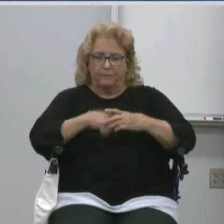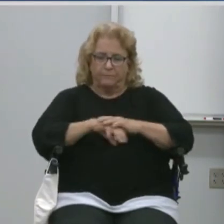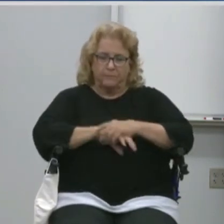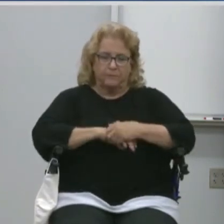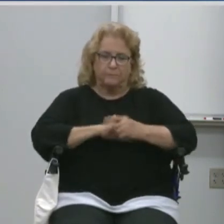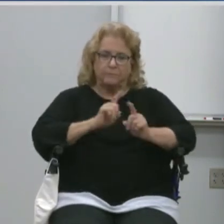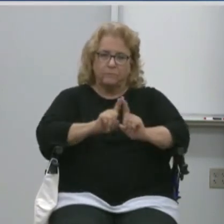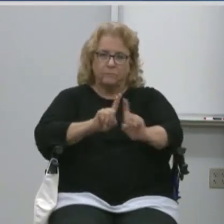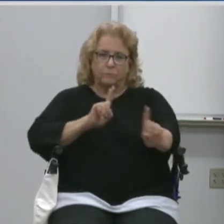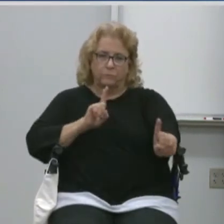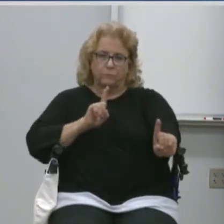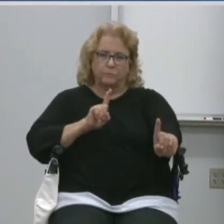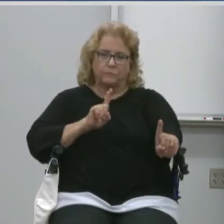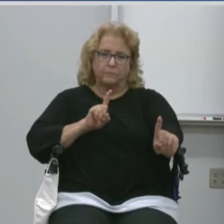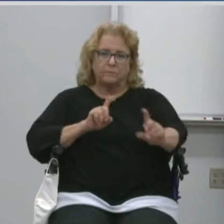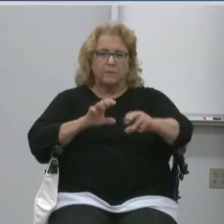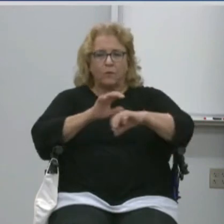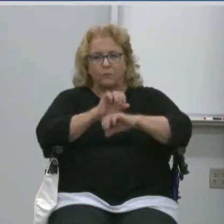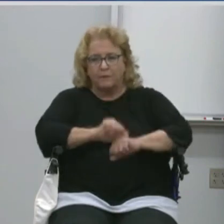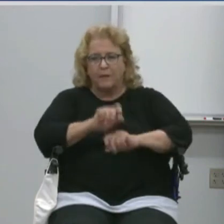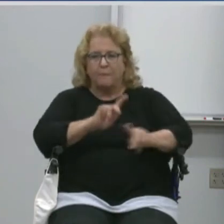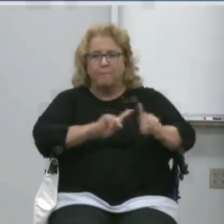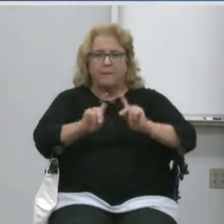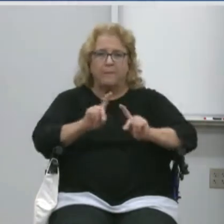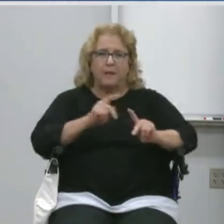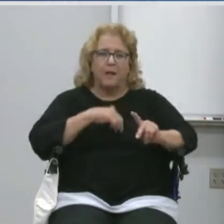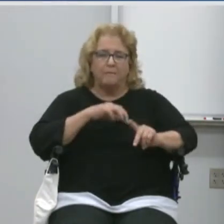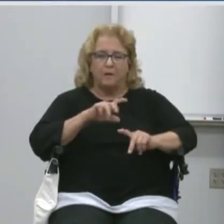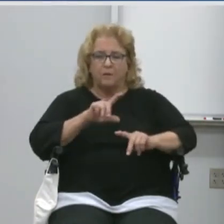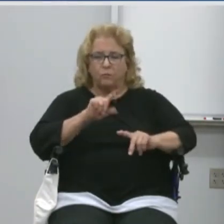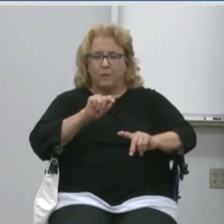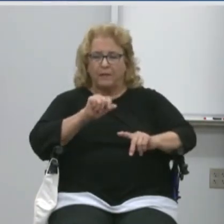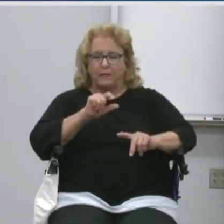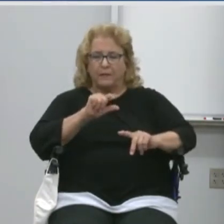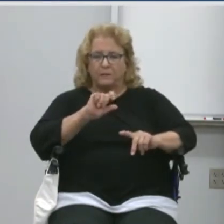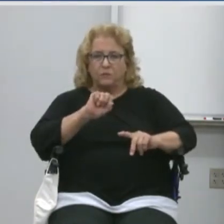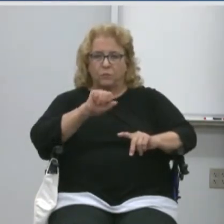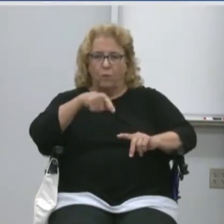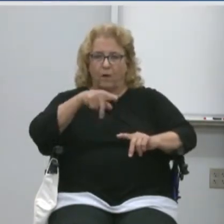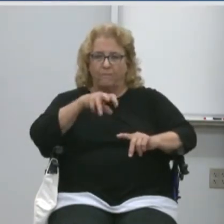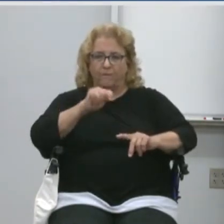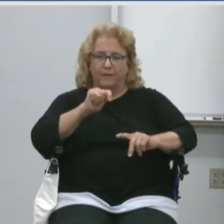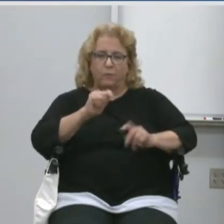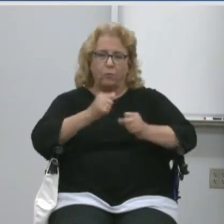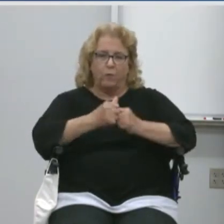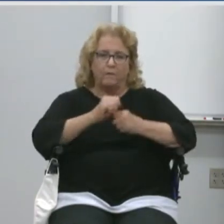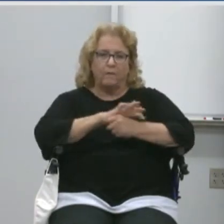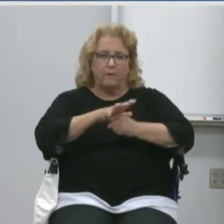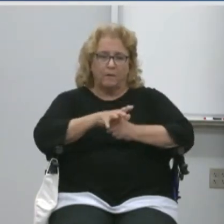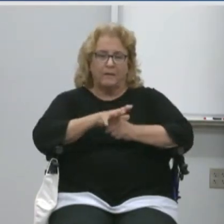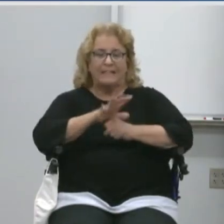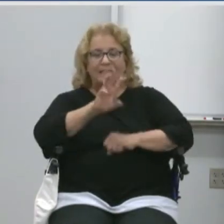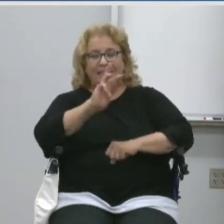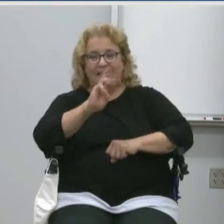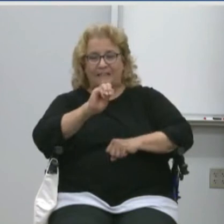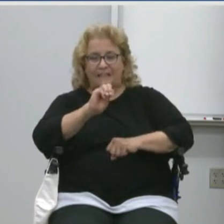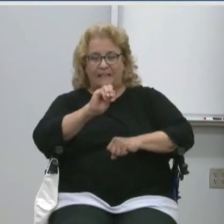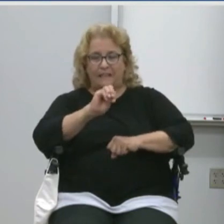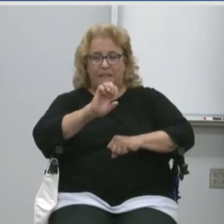social distancing. Traditionally, individuals get 20 square feet. With COVID-19, we expand that to 60 square